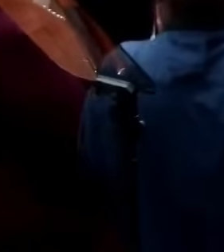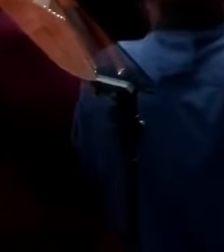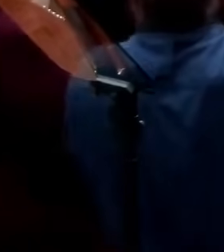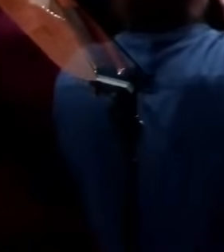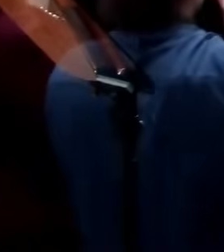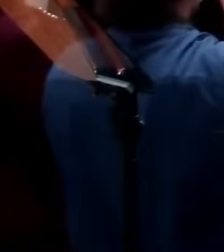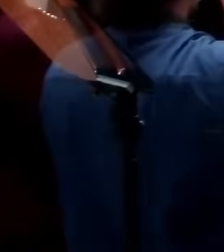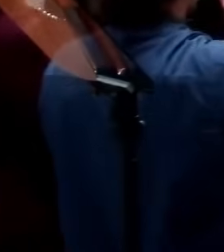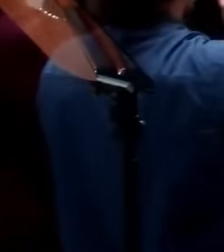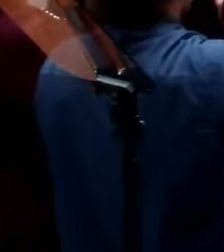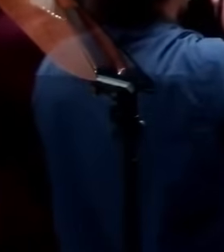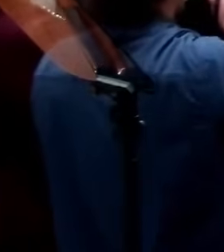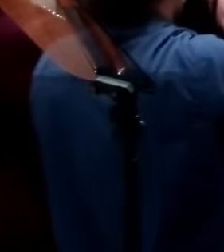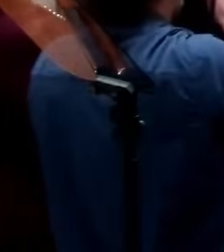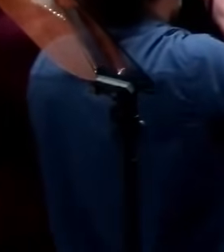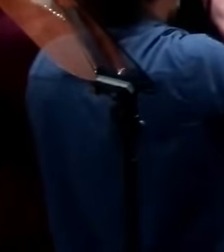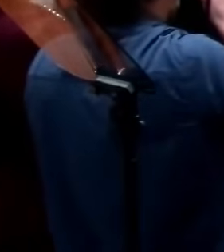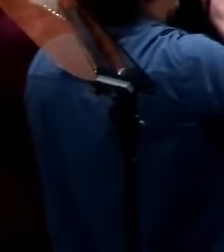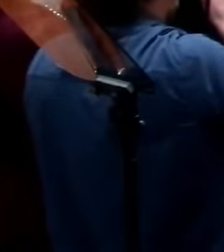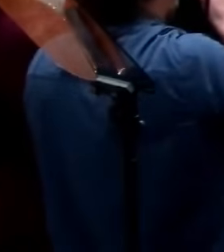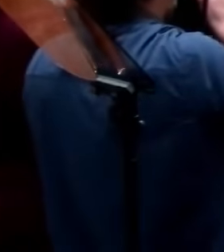They said it's on.